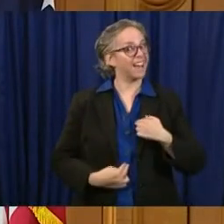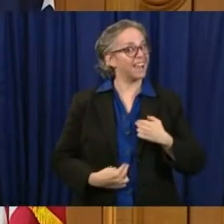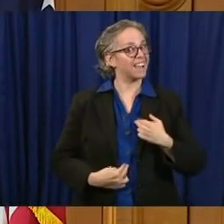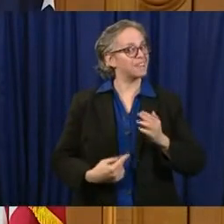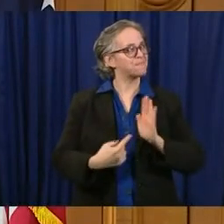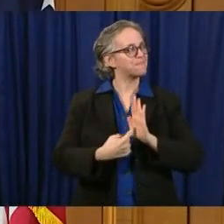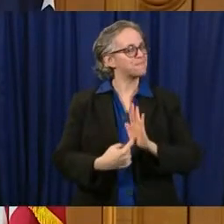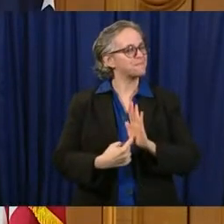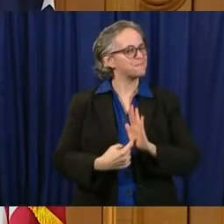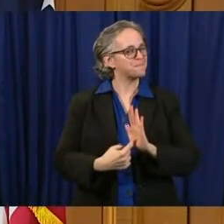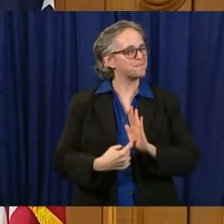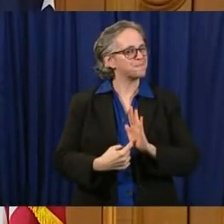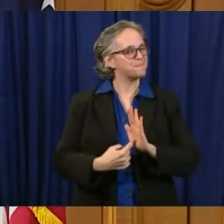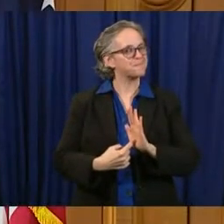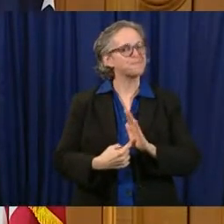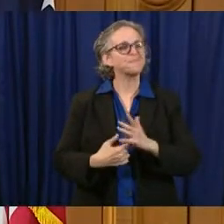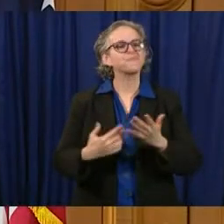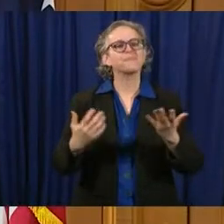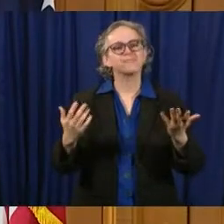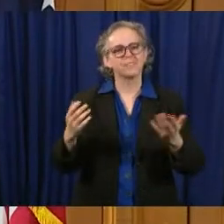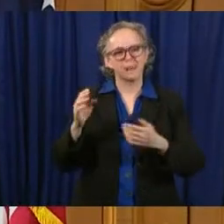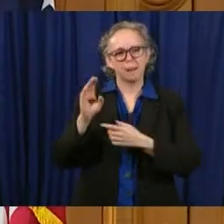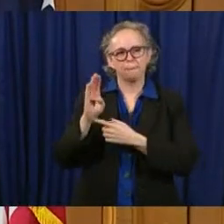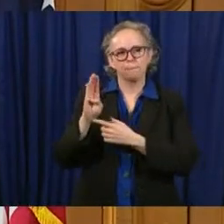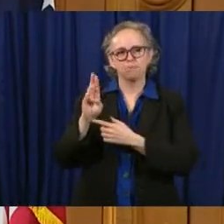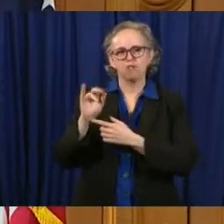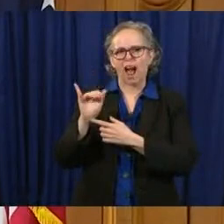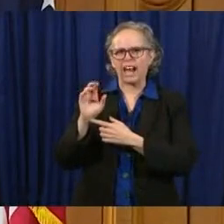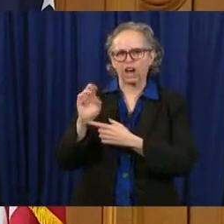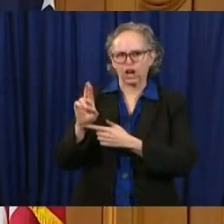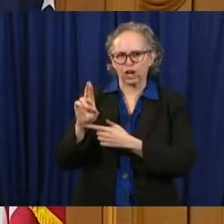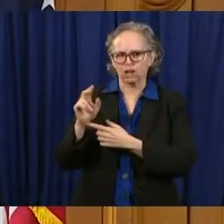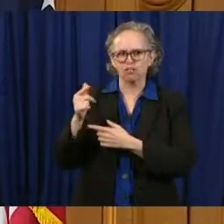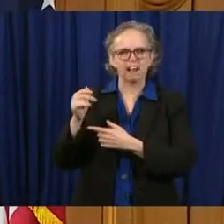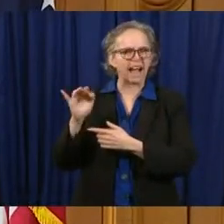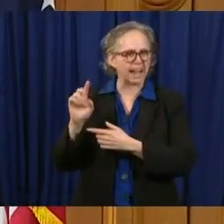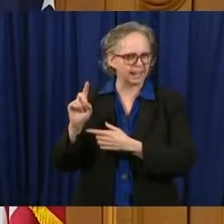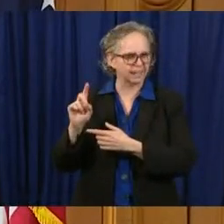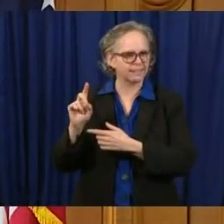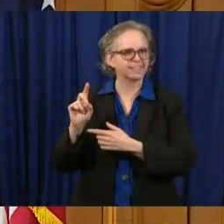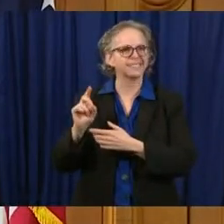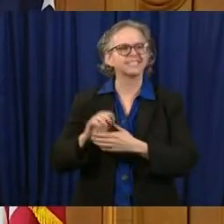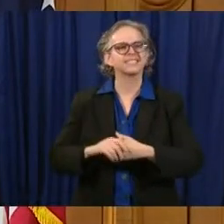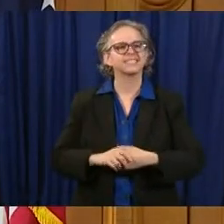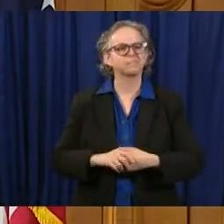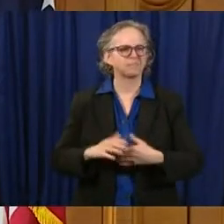Rio Grande, and we're just very happy to be able to wear that today, a very